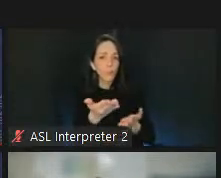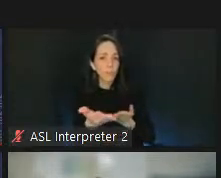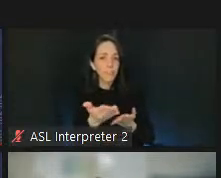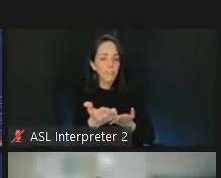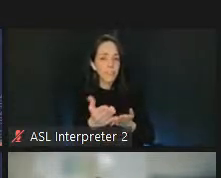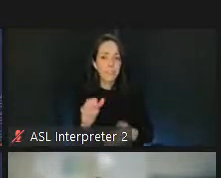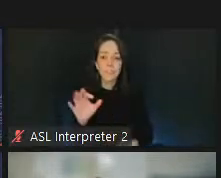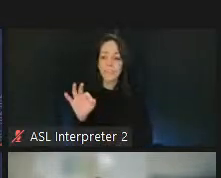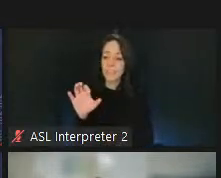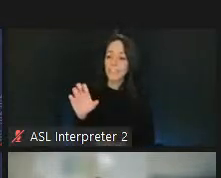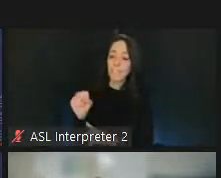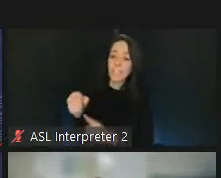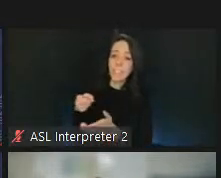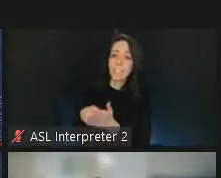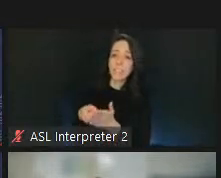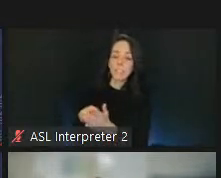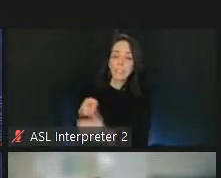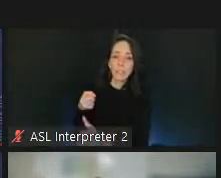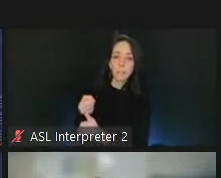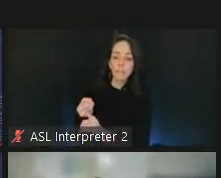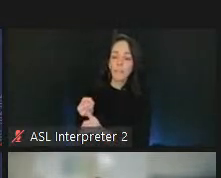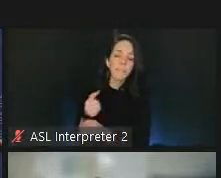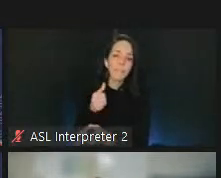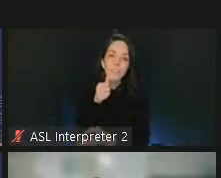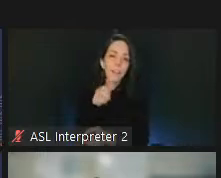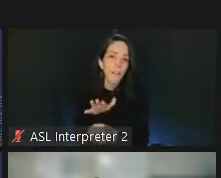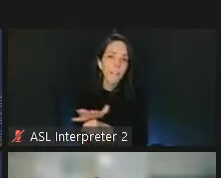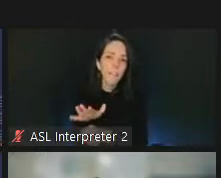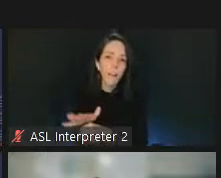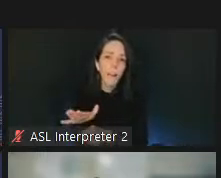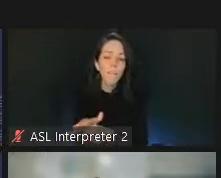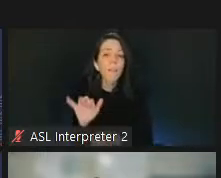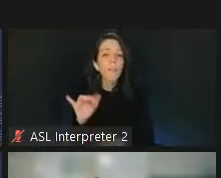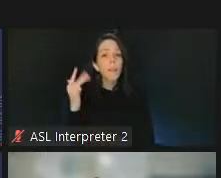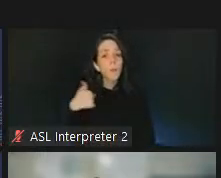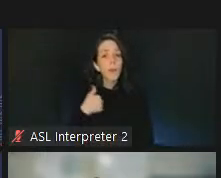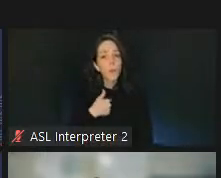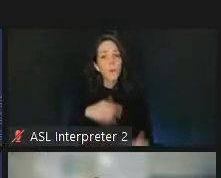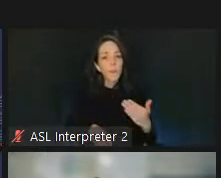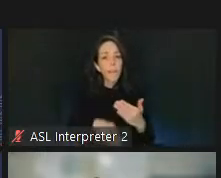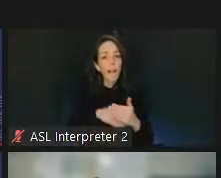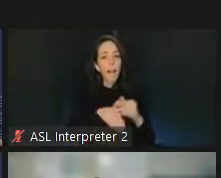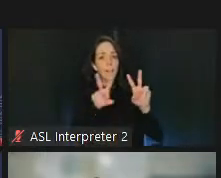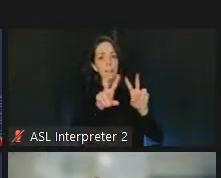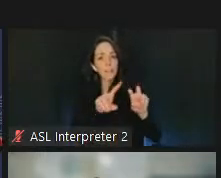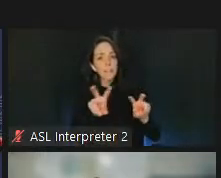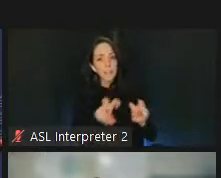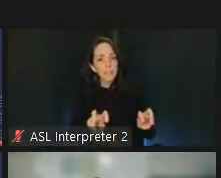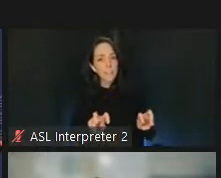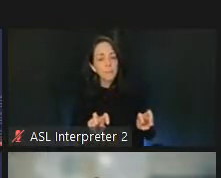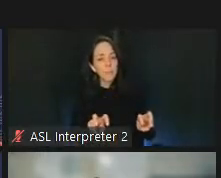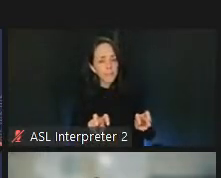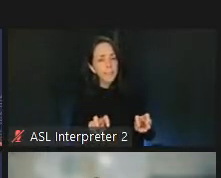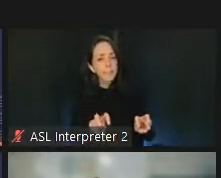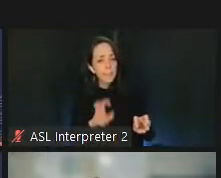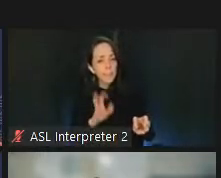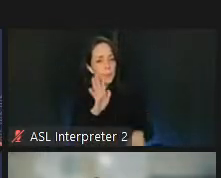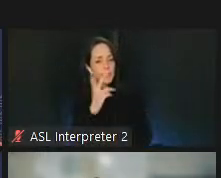So that is the purpose of the assessment that will analyze what is